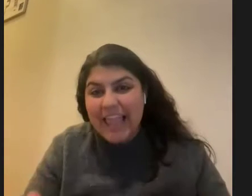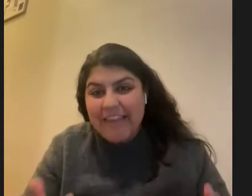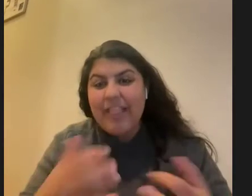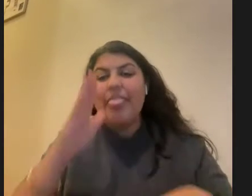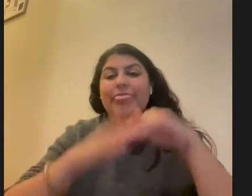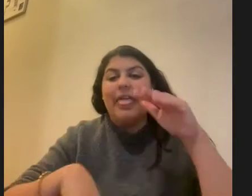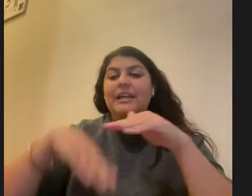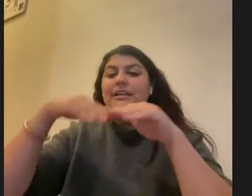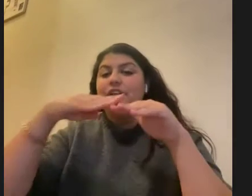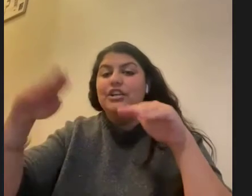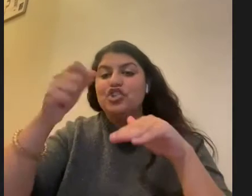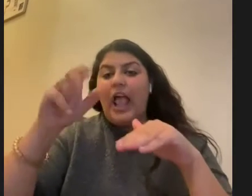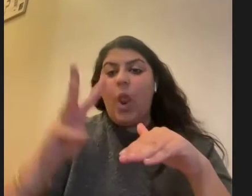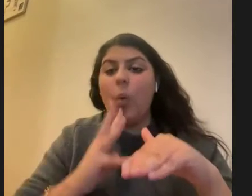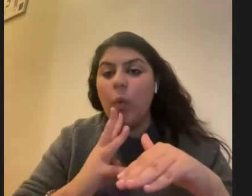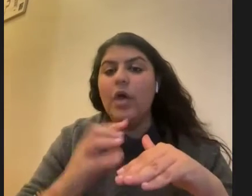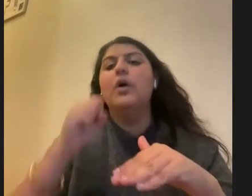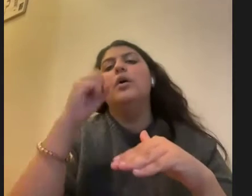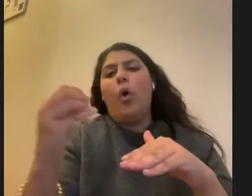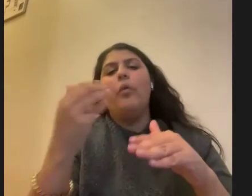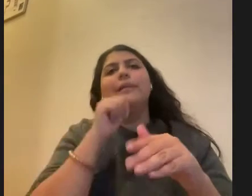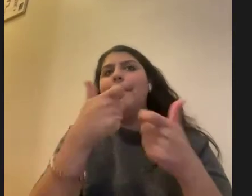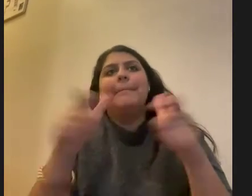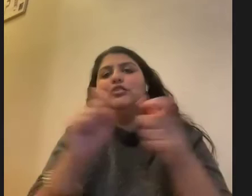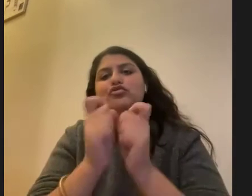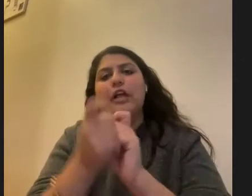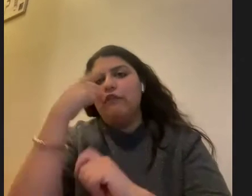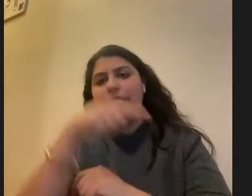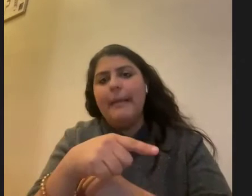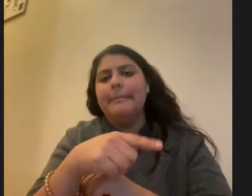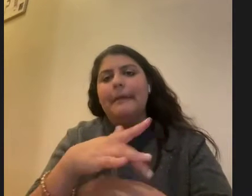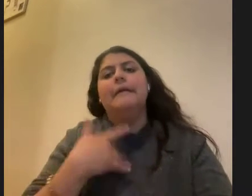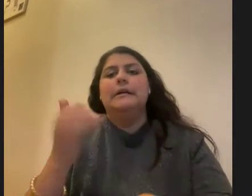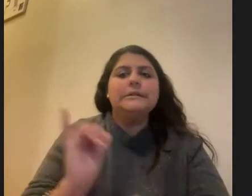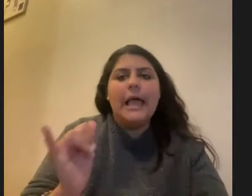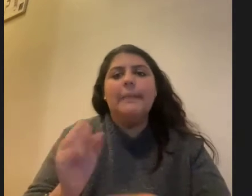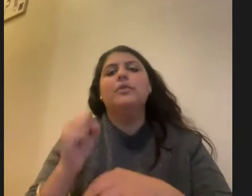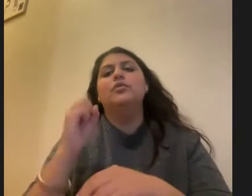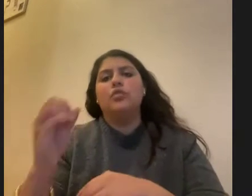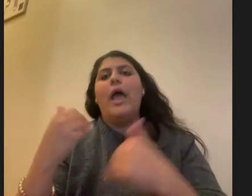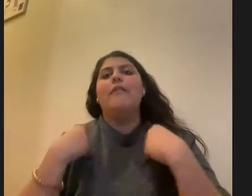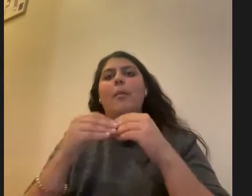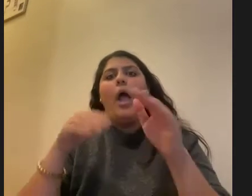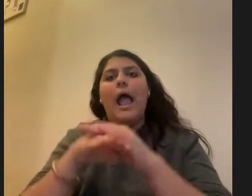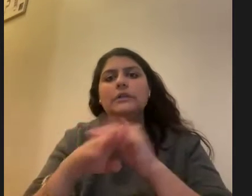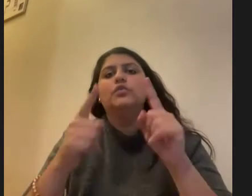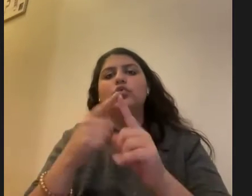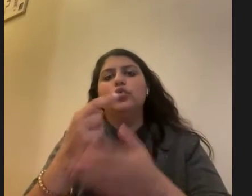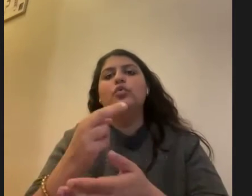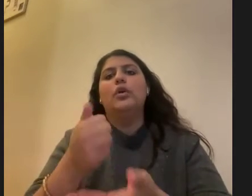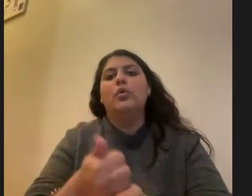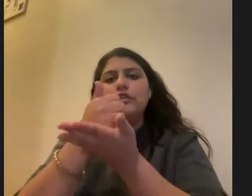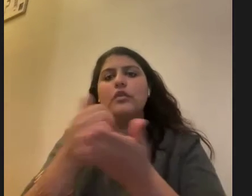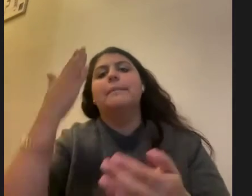new shallow water. So it's not a big change for them. It's not a big deal. And they'll have more access to resources because in that area, the